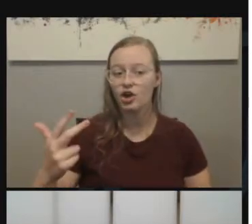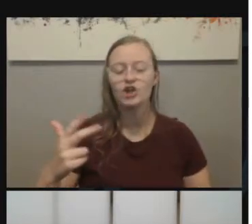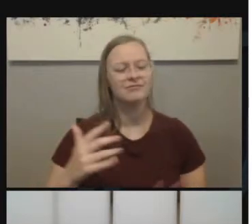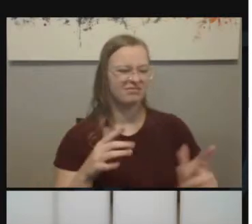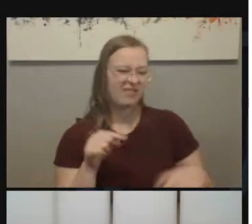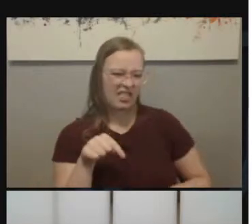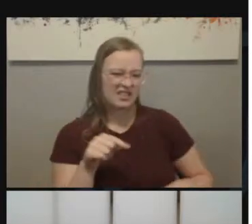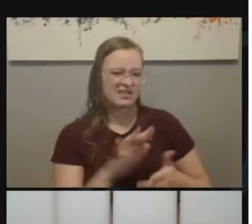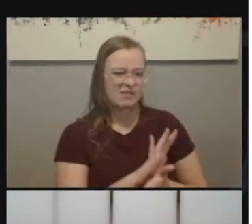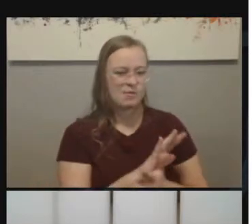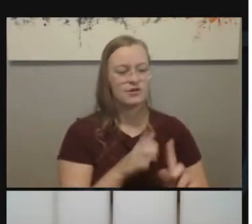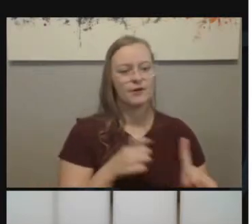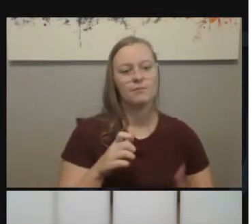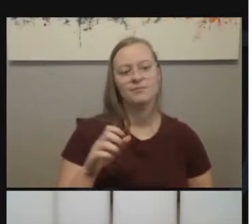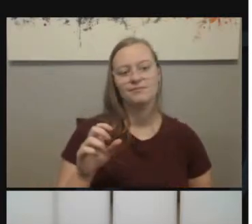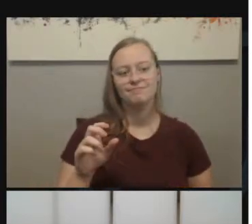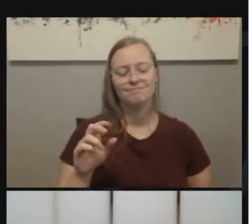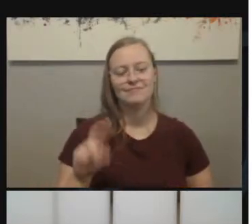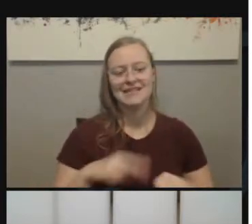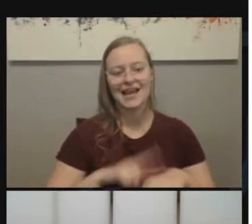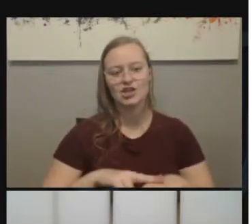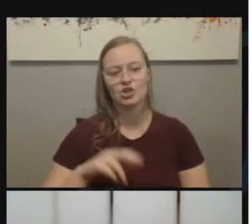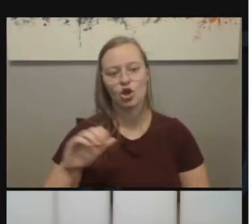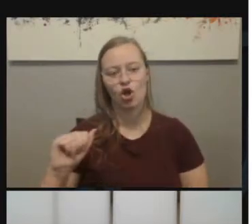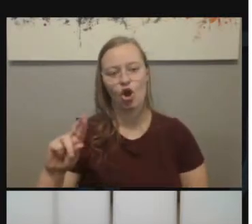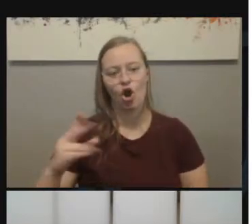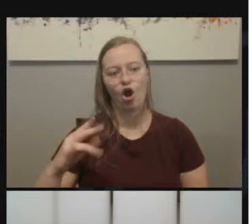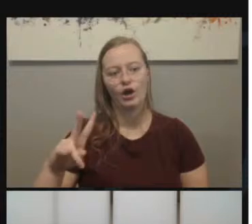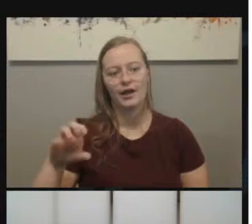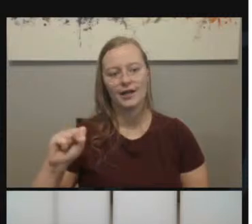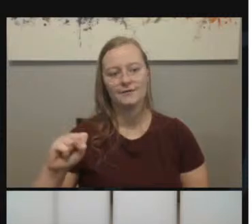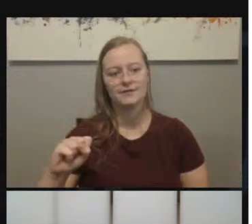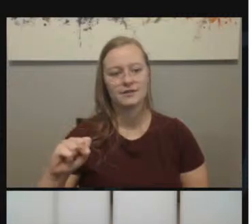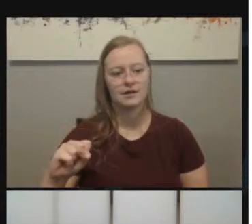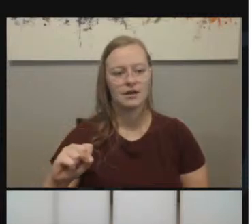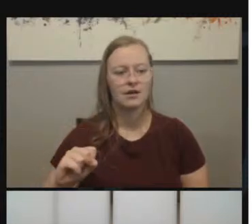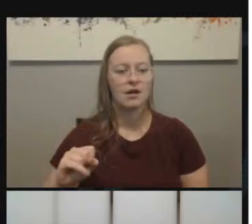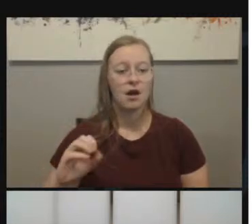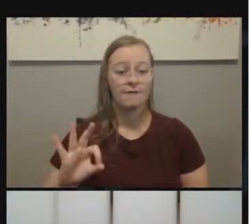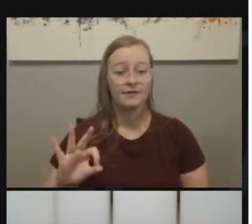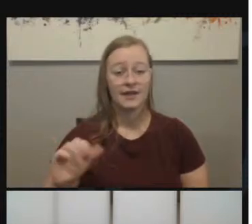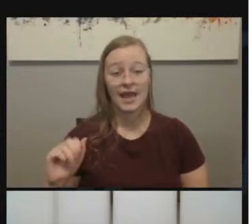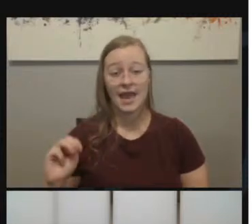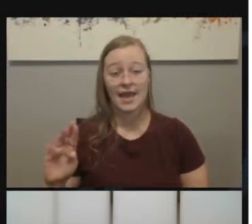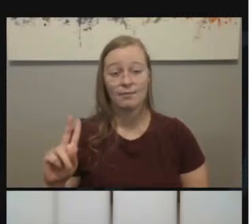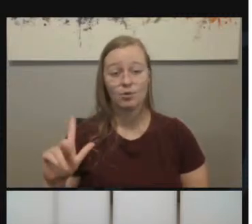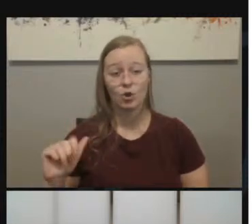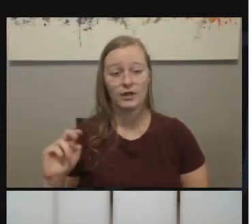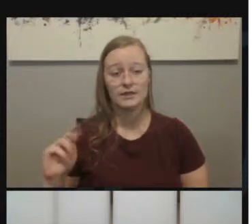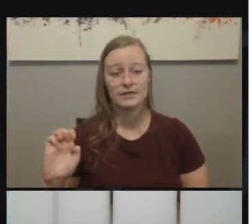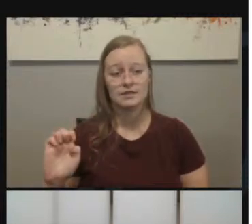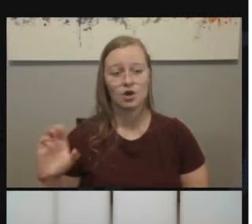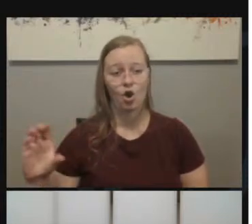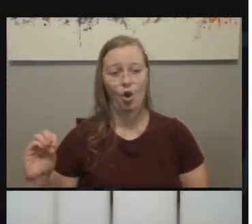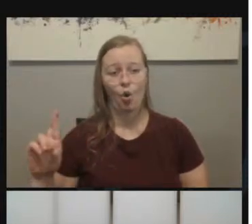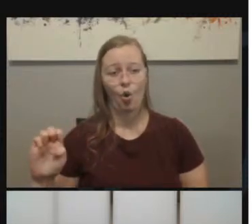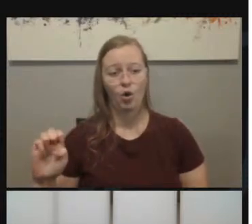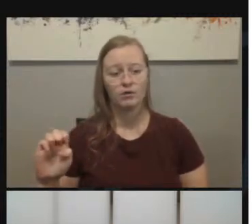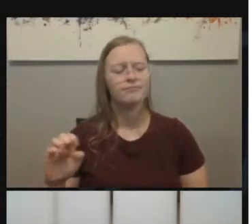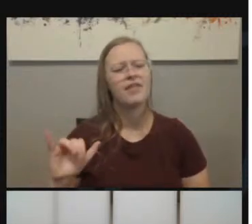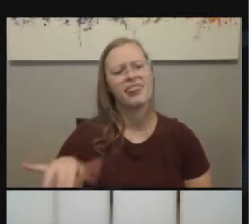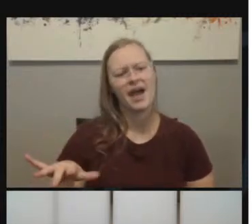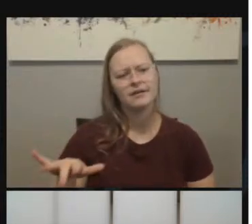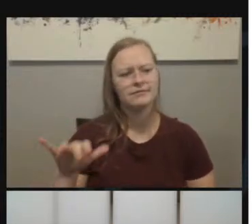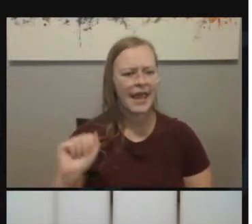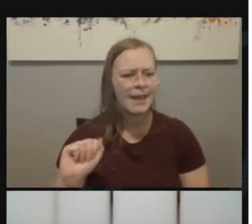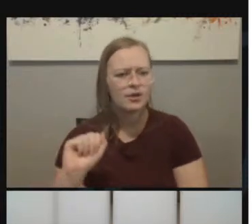National Archives, and these are the records of the Ambulance Corps, was the Ambulance Corps of the